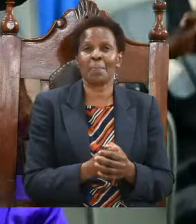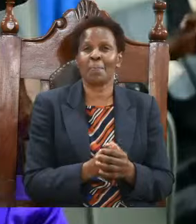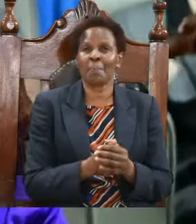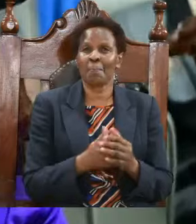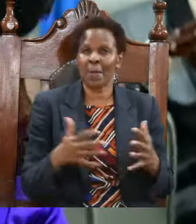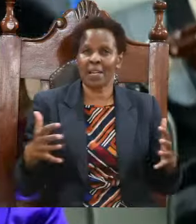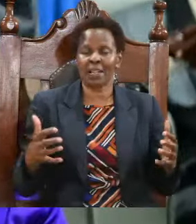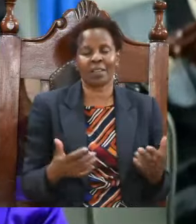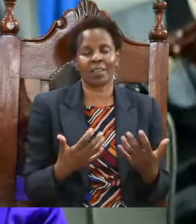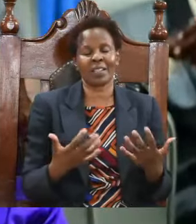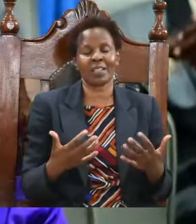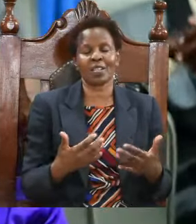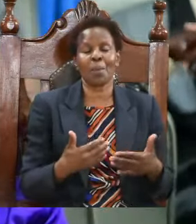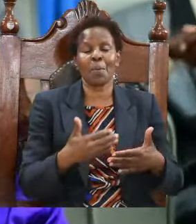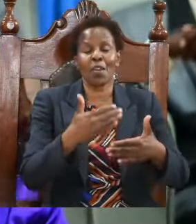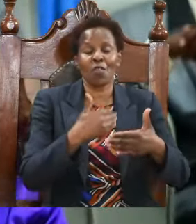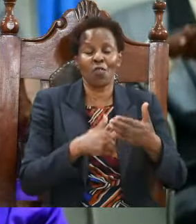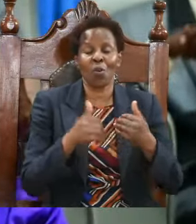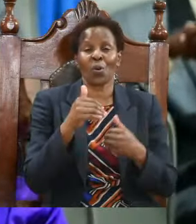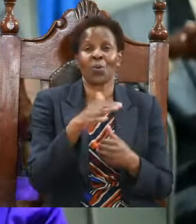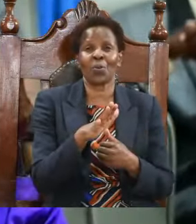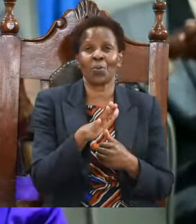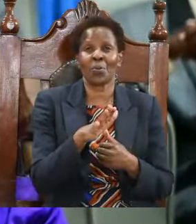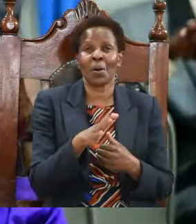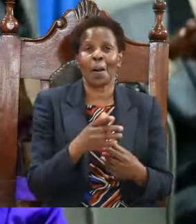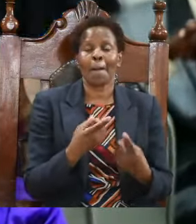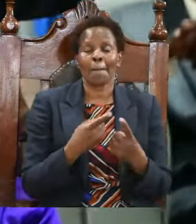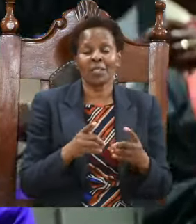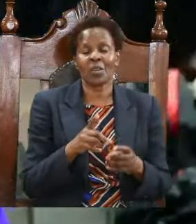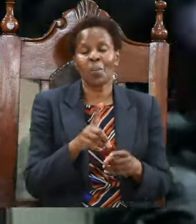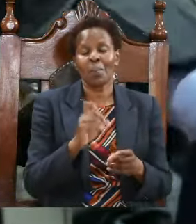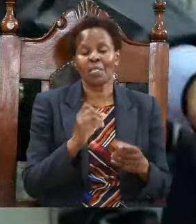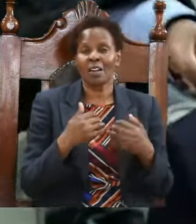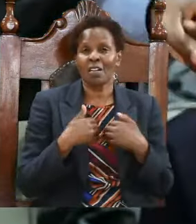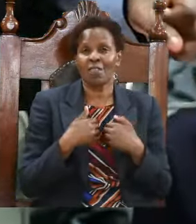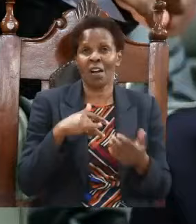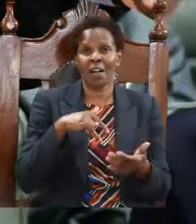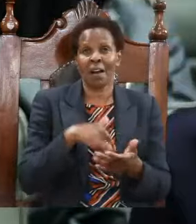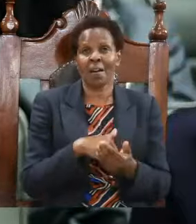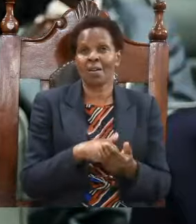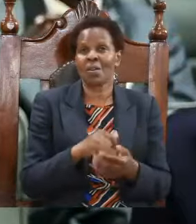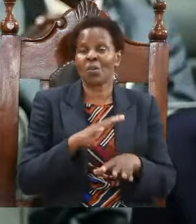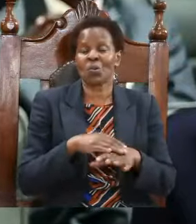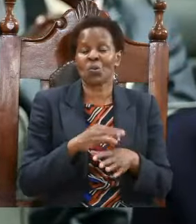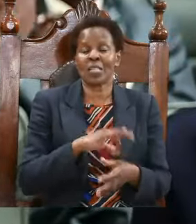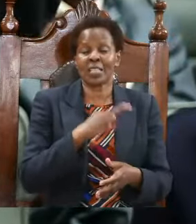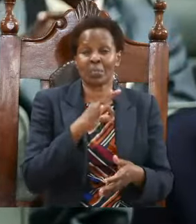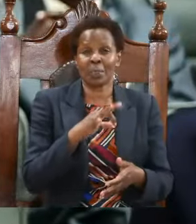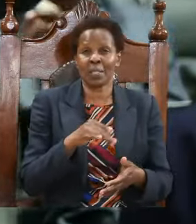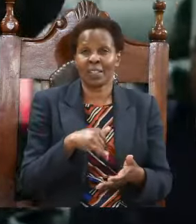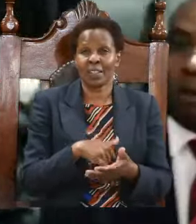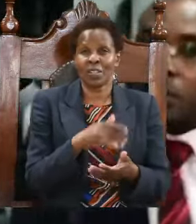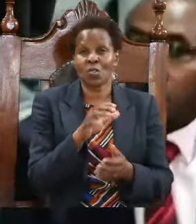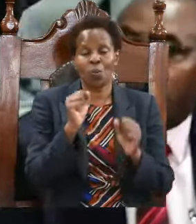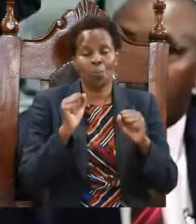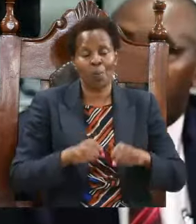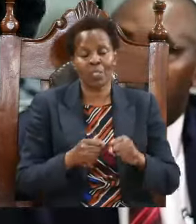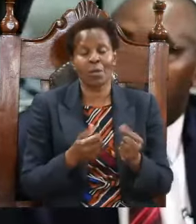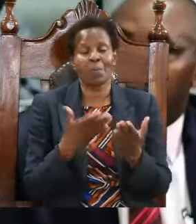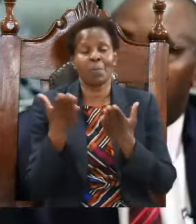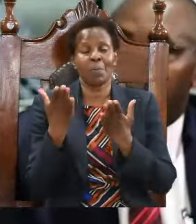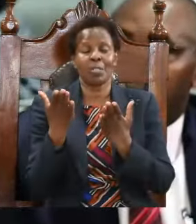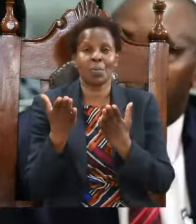things ahead of us. But let us have the spirit so that we are able to serve. You cannot be able to serve the Lord